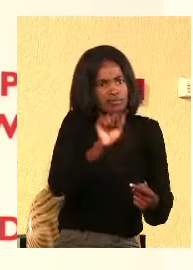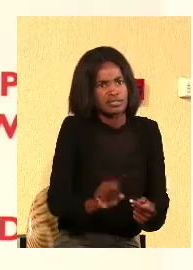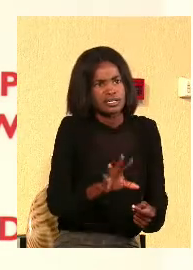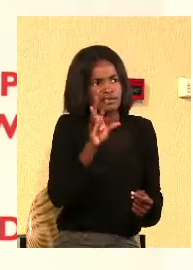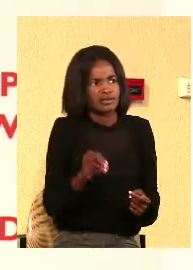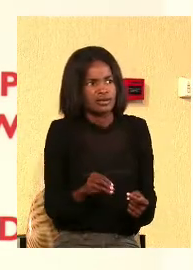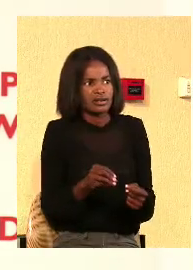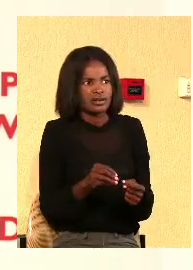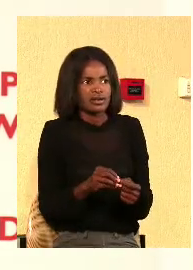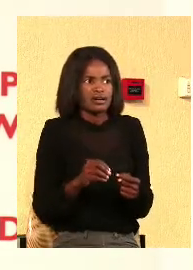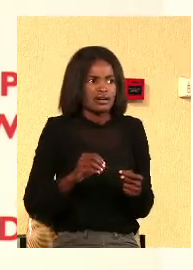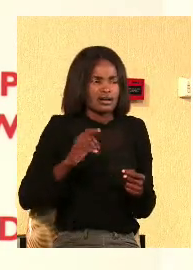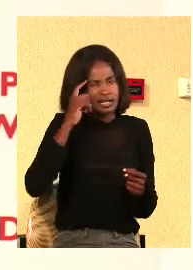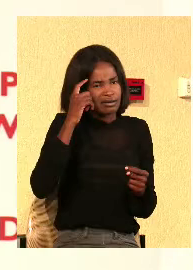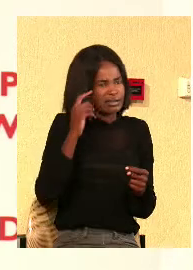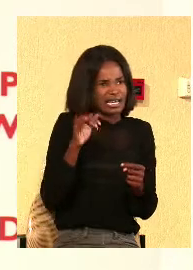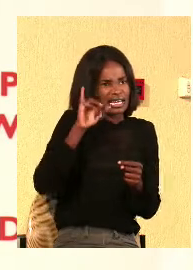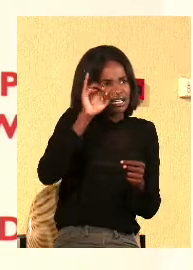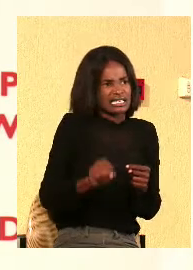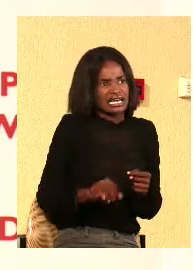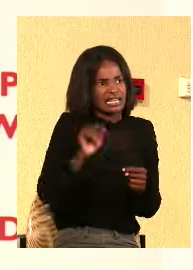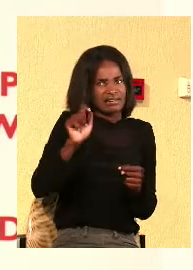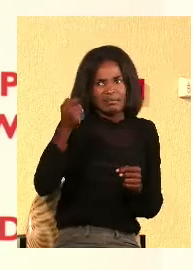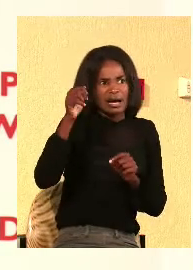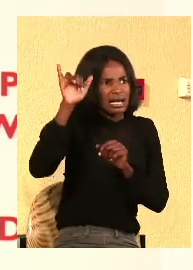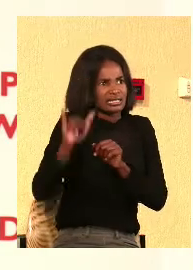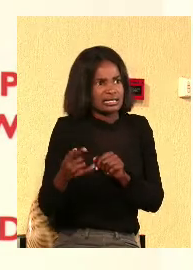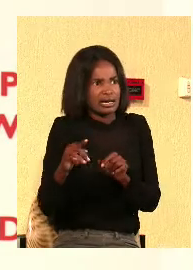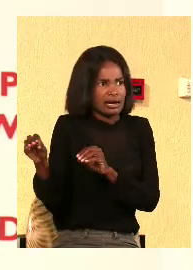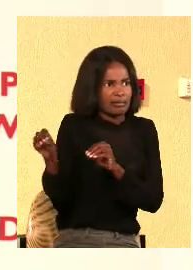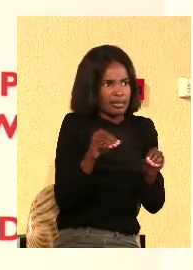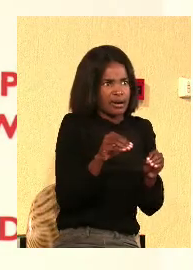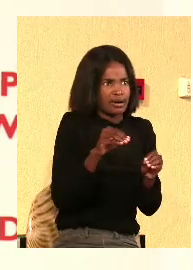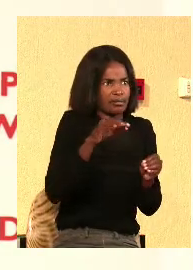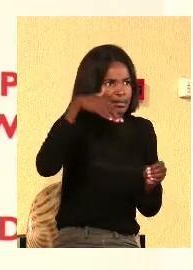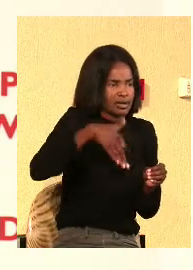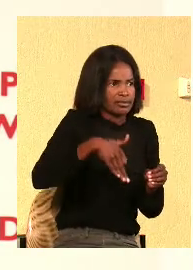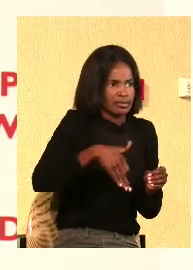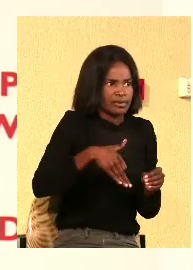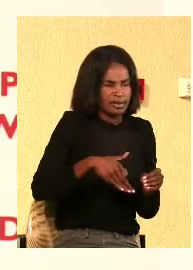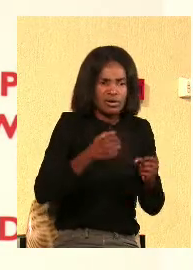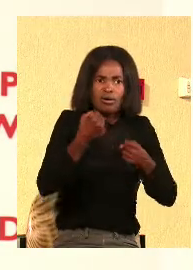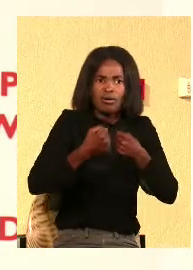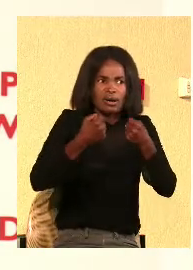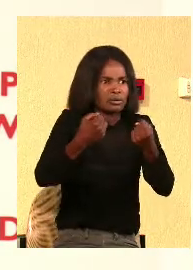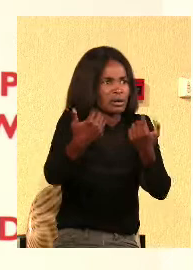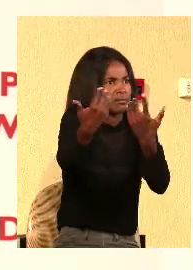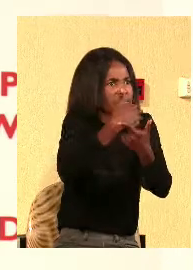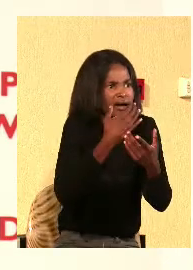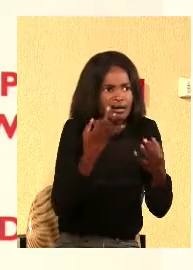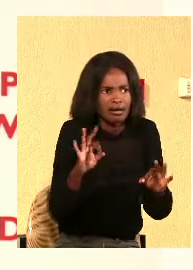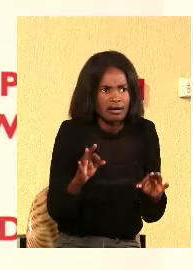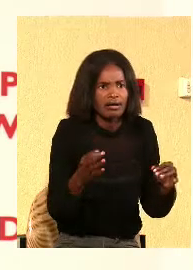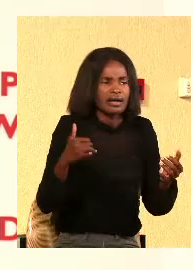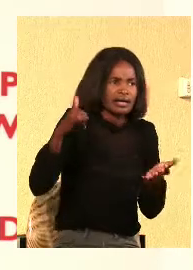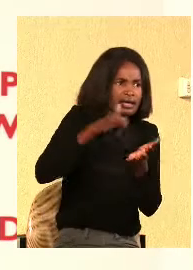we want to spend the lockdown in Namibia. So we were not locking them down. That's very unfortunate. And that's why we need to be suspicious